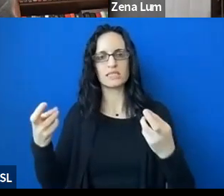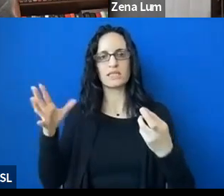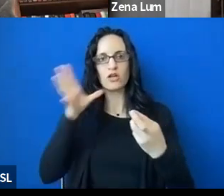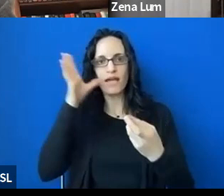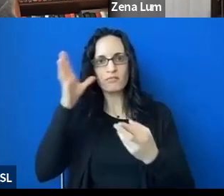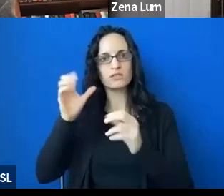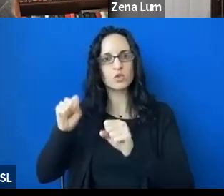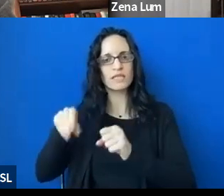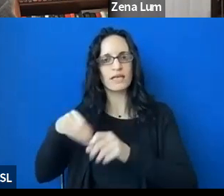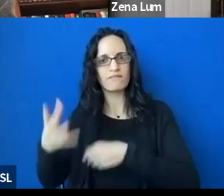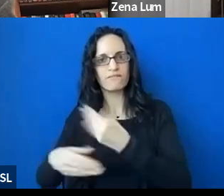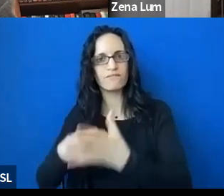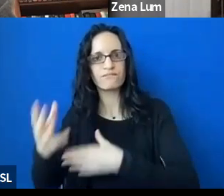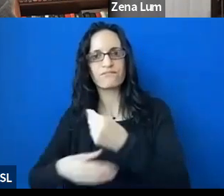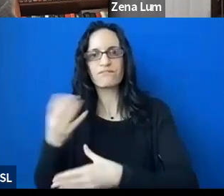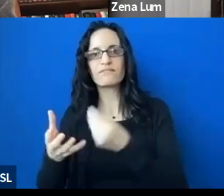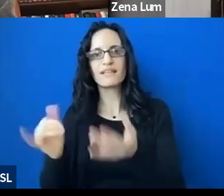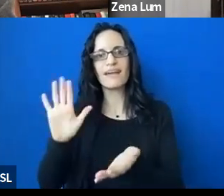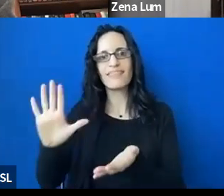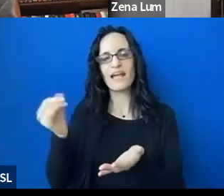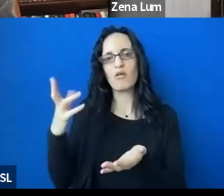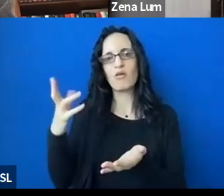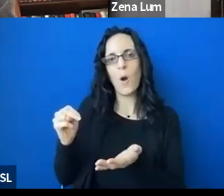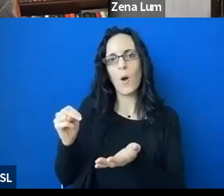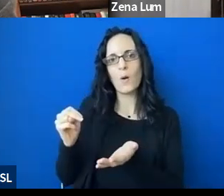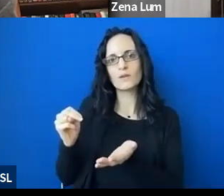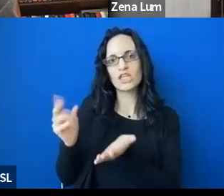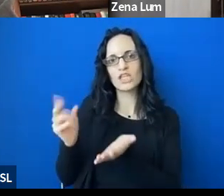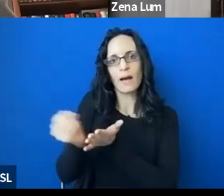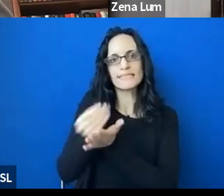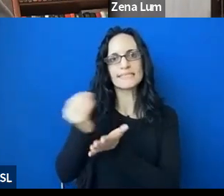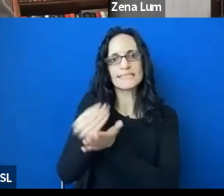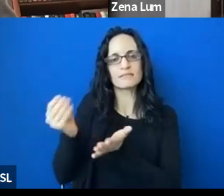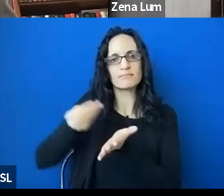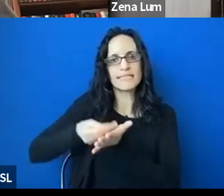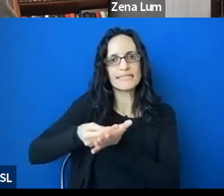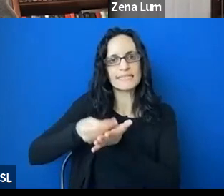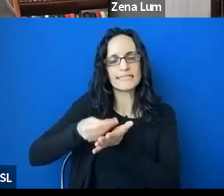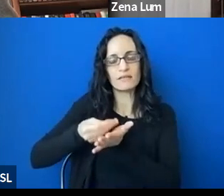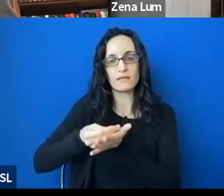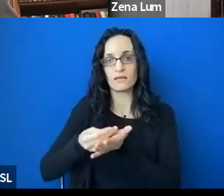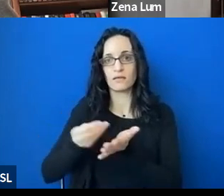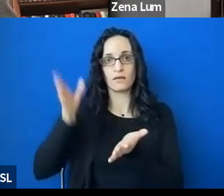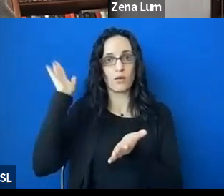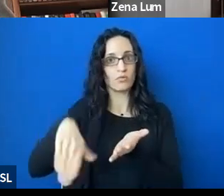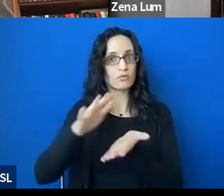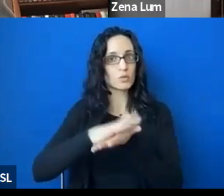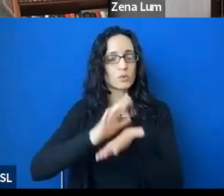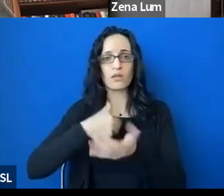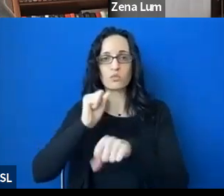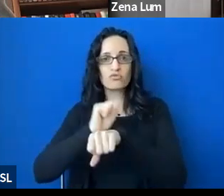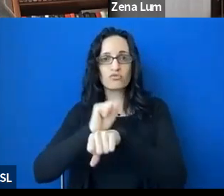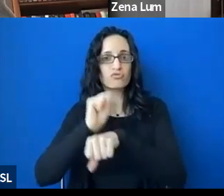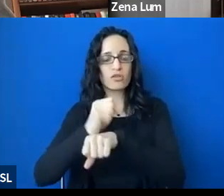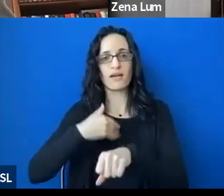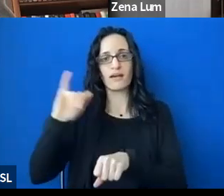in terms of like having their own spending money. When I was in high school, all through Latin school, I worked. I had a job because that's